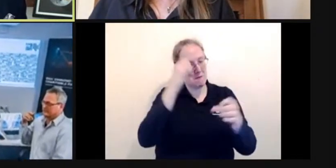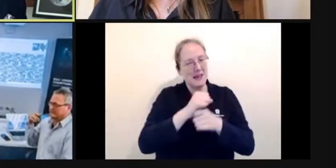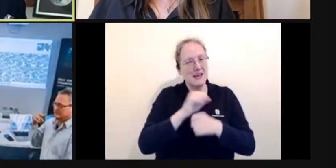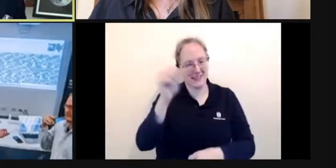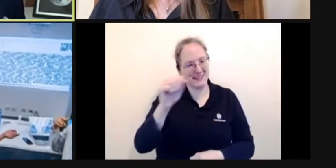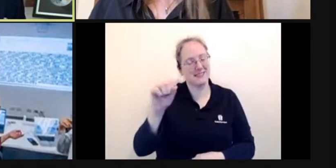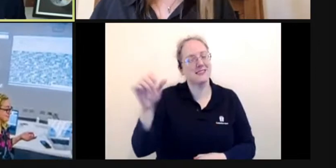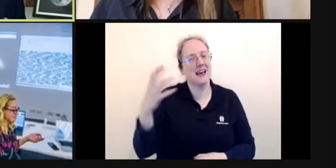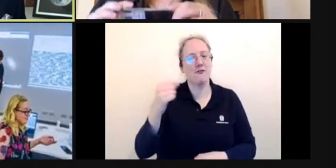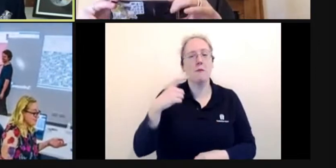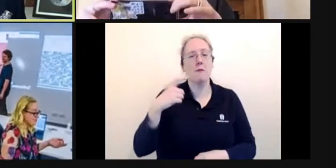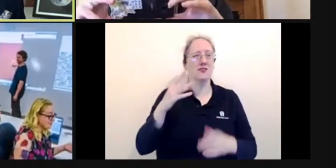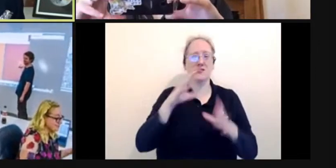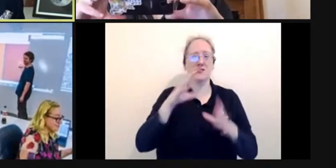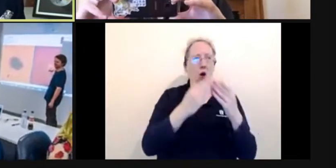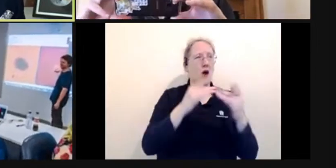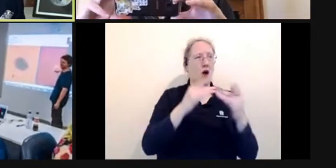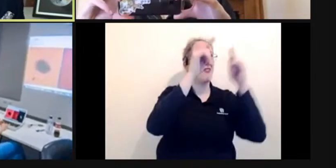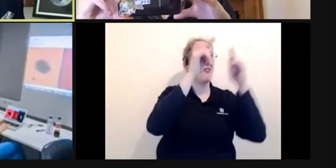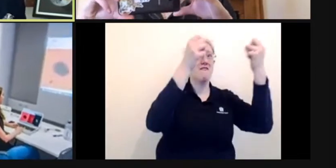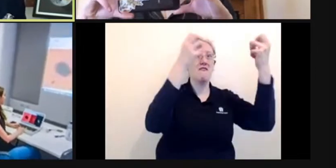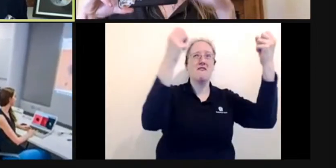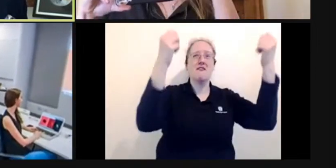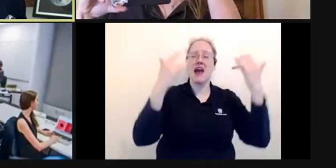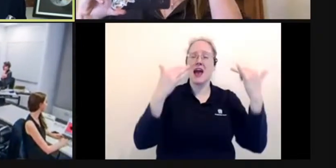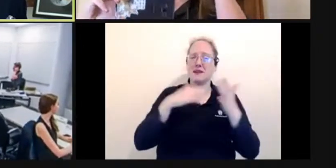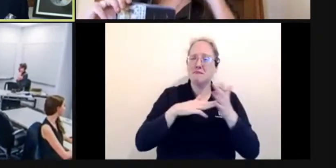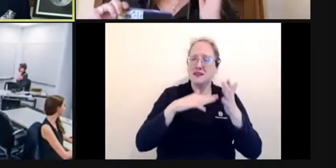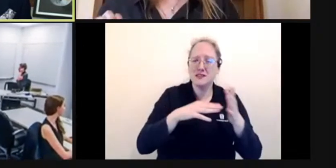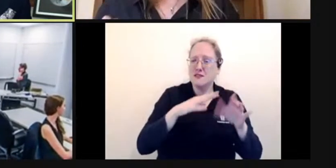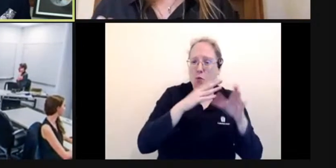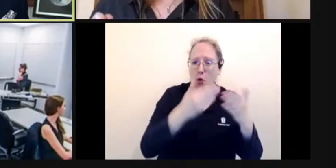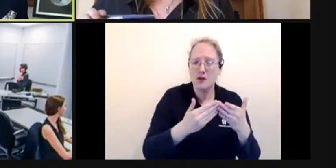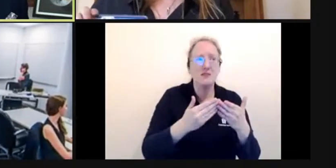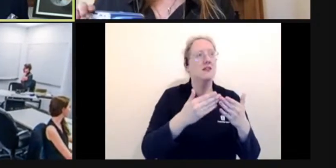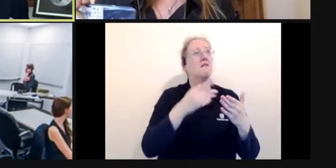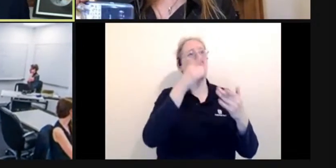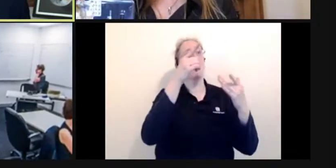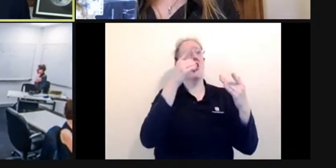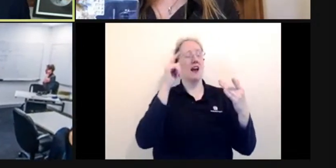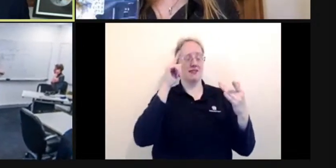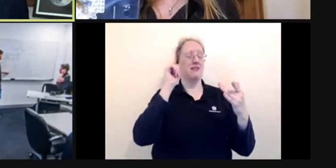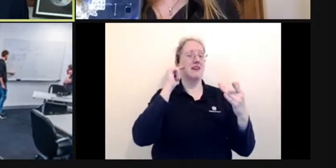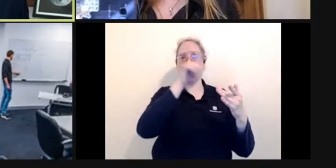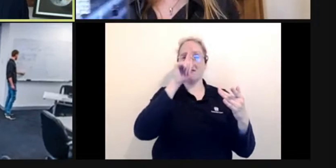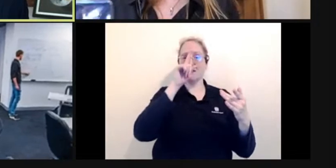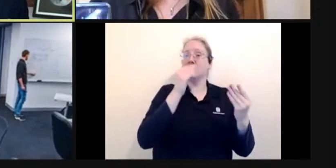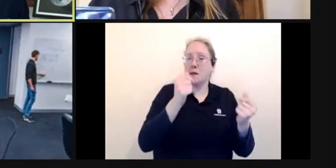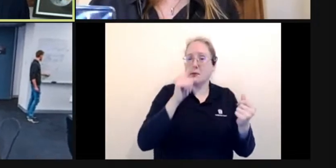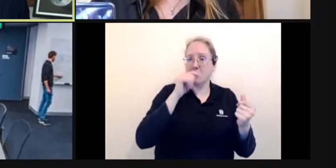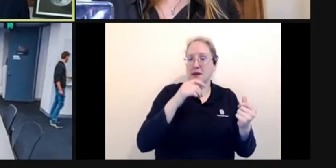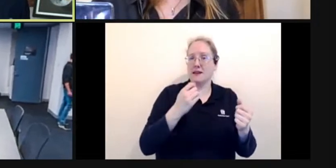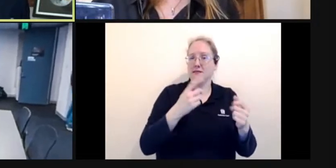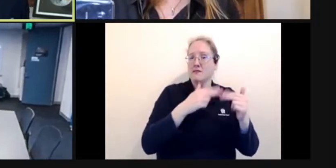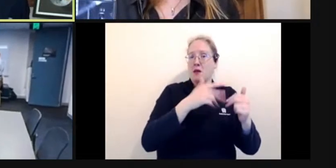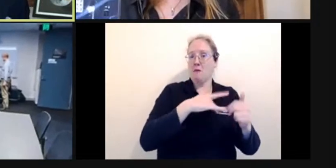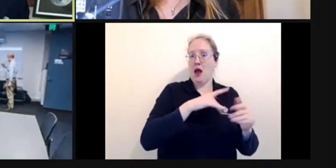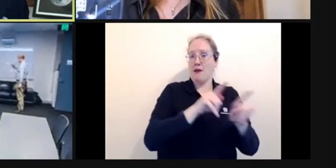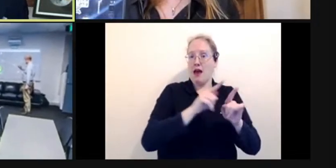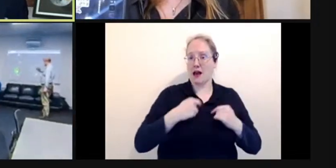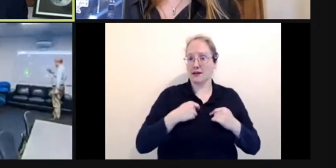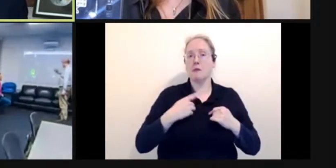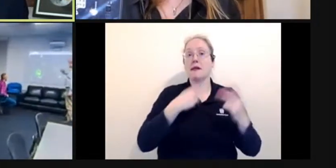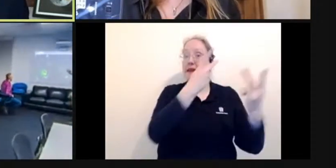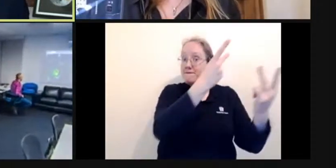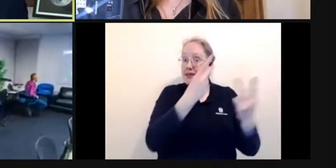are devoid of life, but I don't think aliens have come here. Good. All right. That's it. Any other questions? Keep asking them.